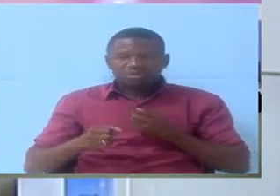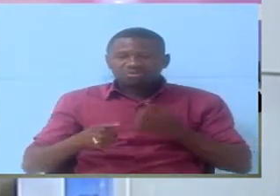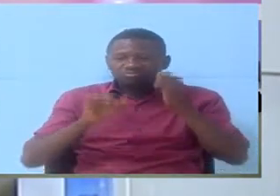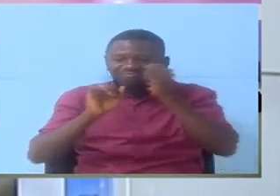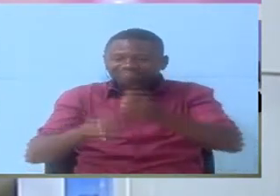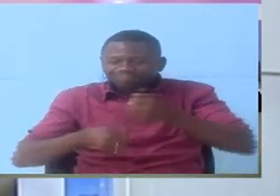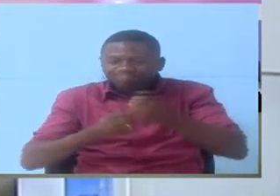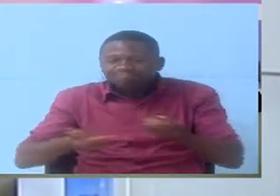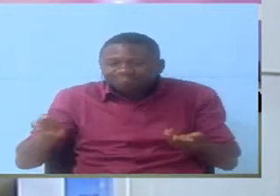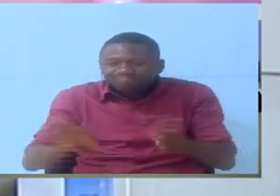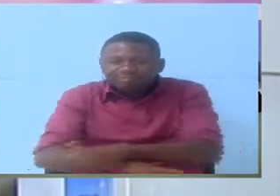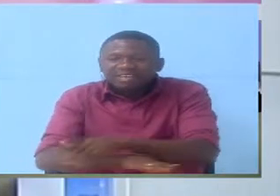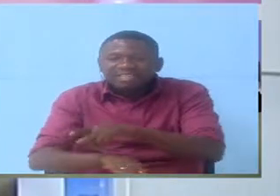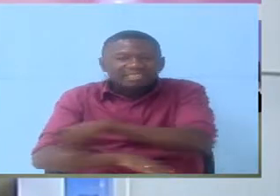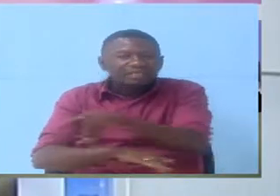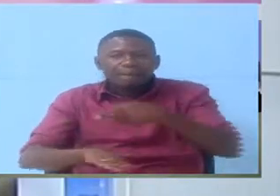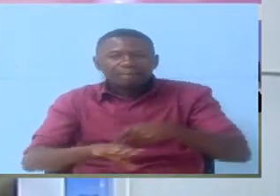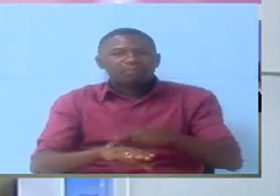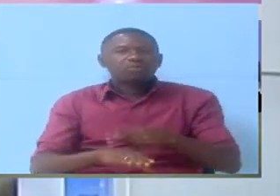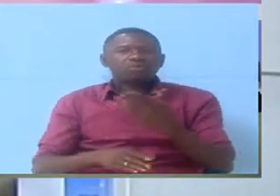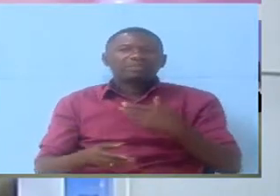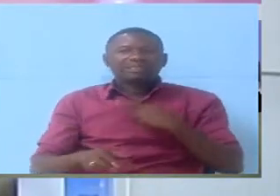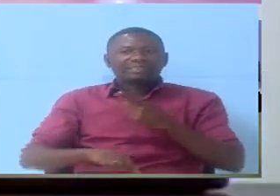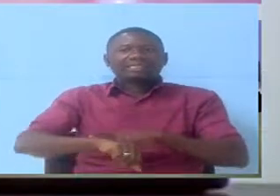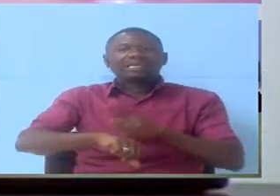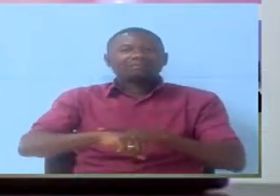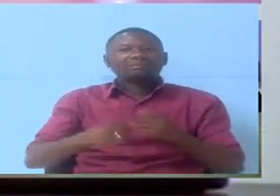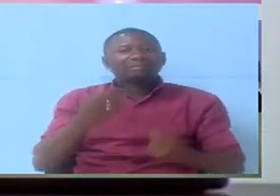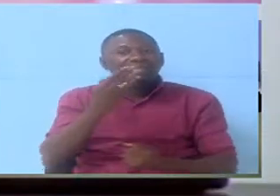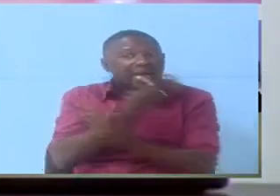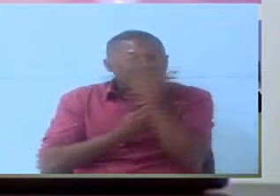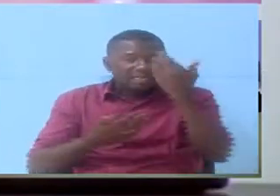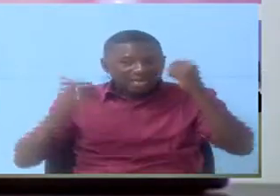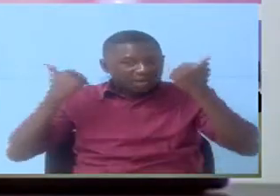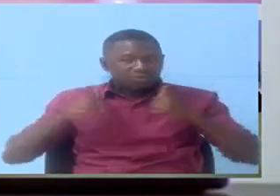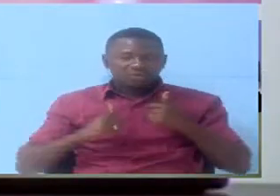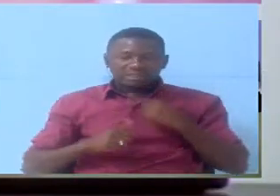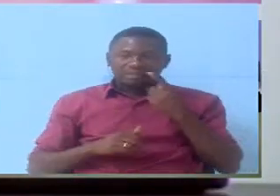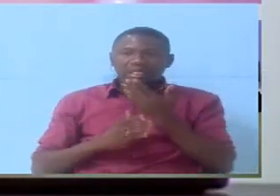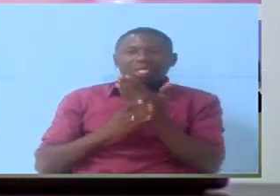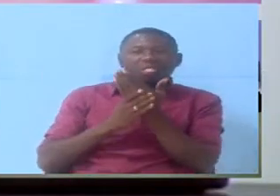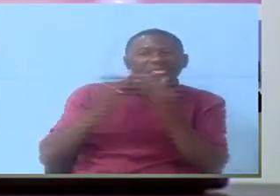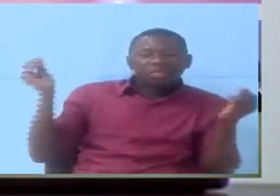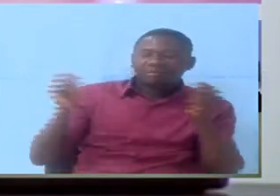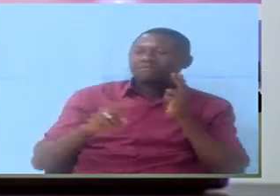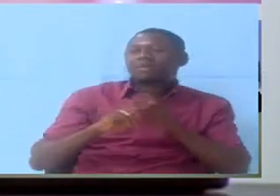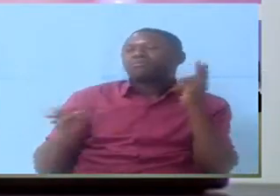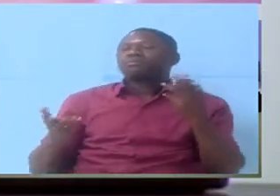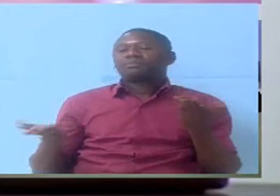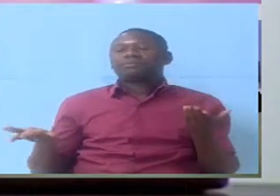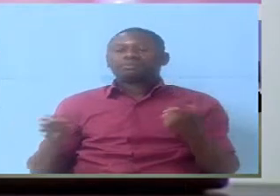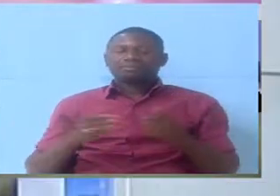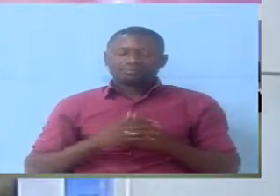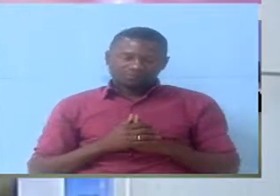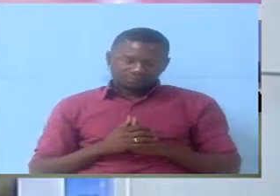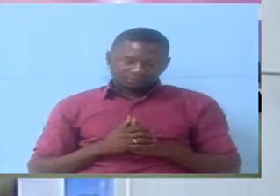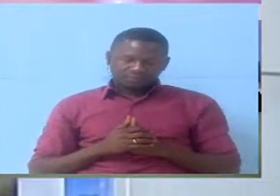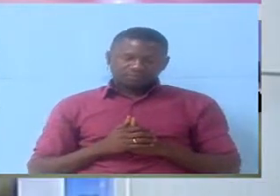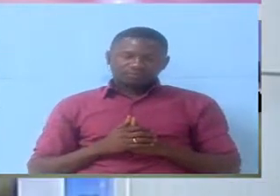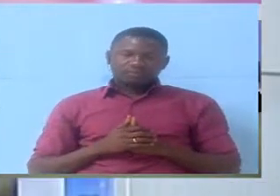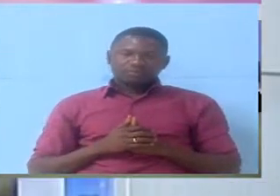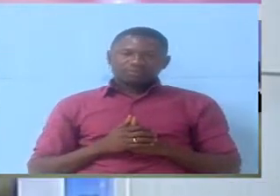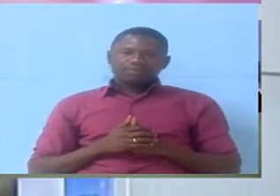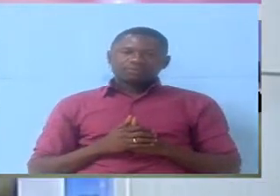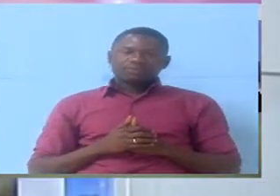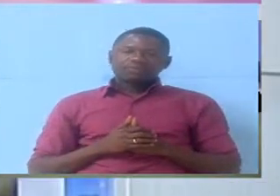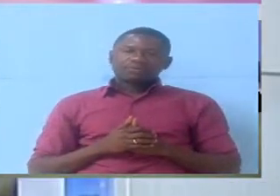moli e taraje e nyamoto botaji. So proceed with what else you saw. Tadan ya fo mole ning abota wala yemuna je fatan